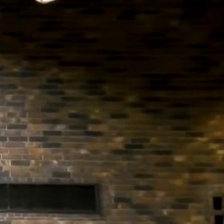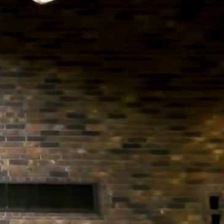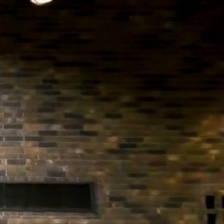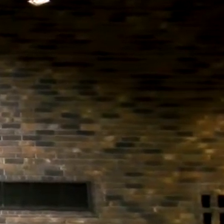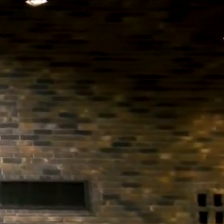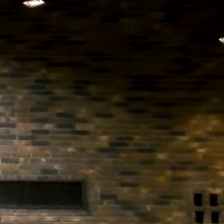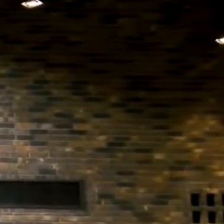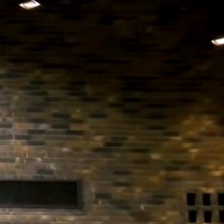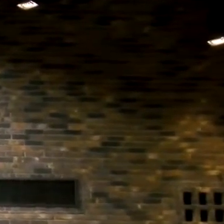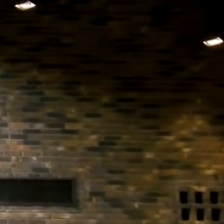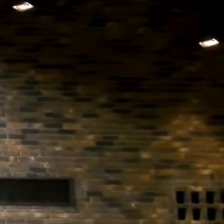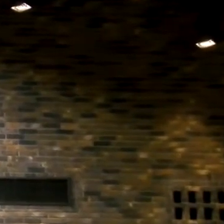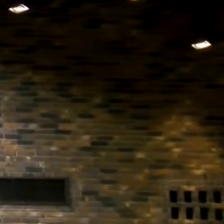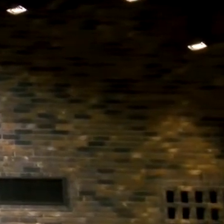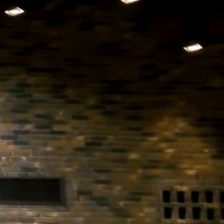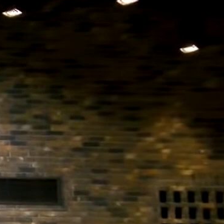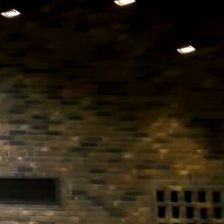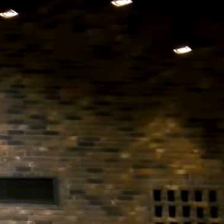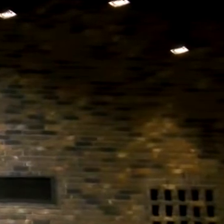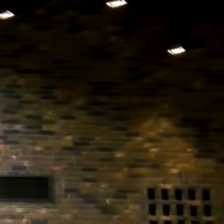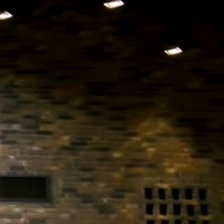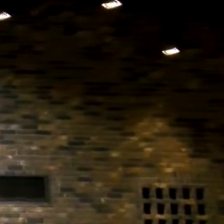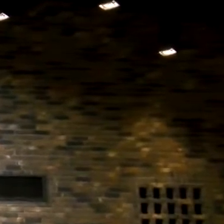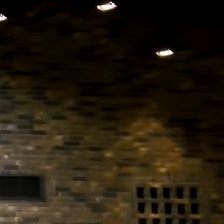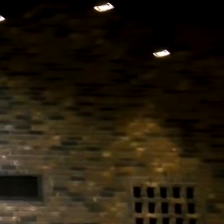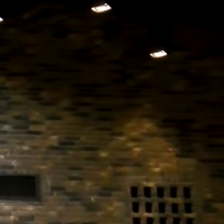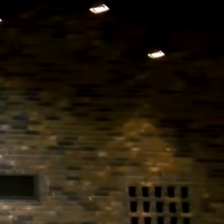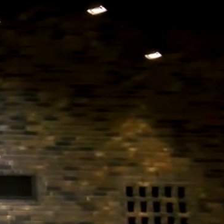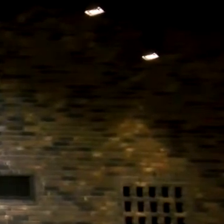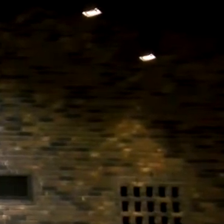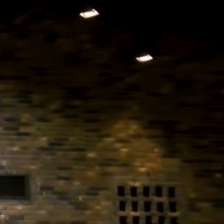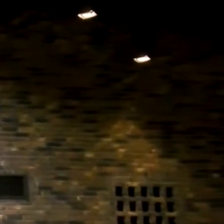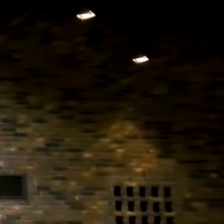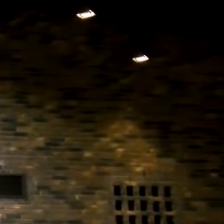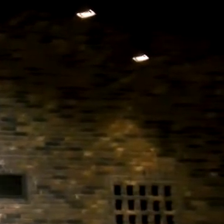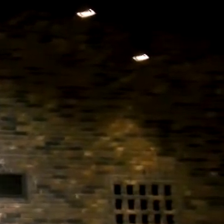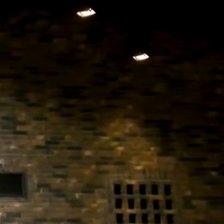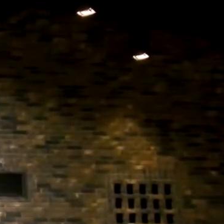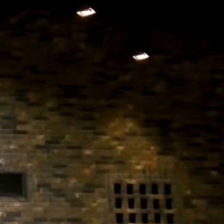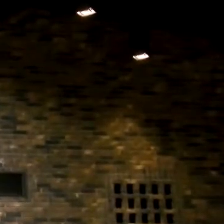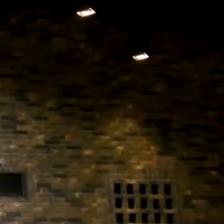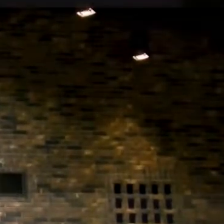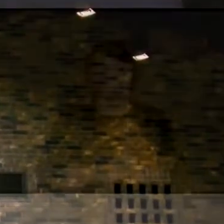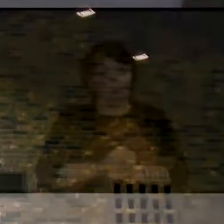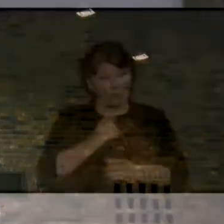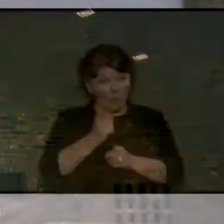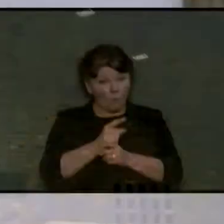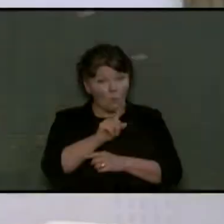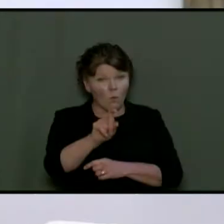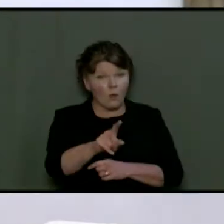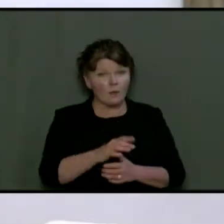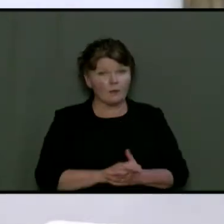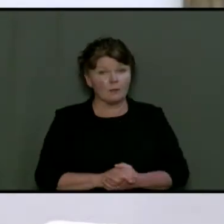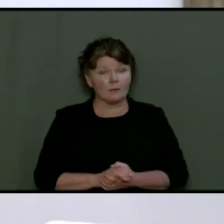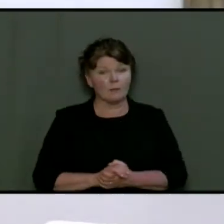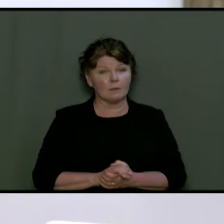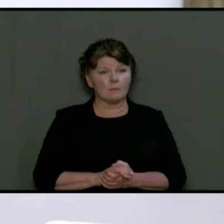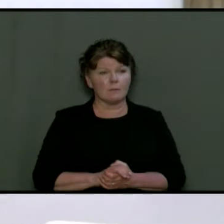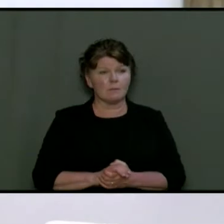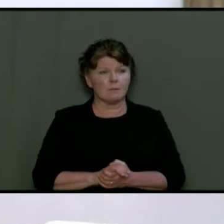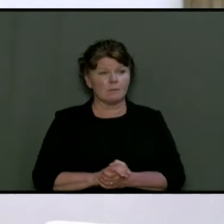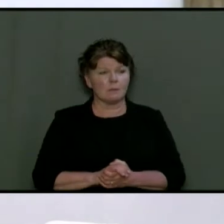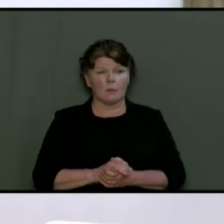and congregations of the Lutheran Church Missouri Synod from your surrounding area. On today's program... So